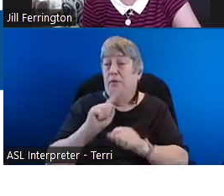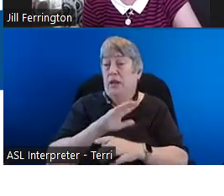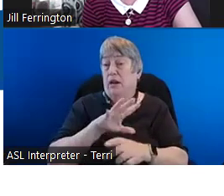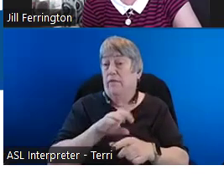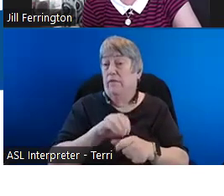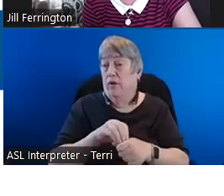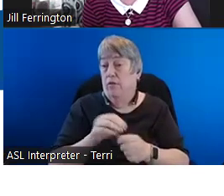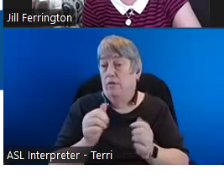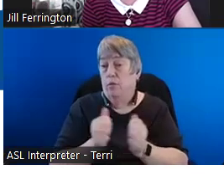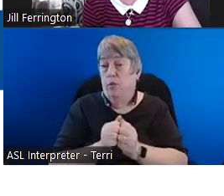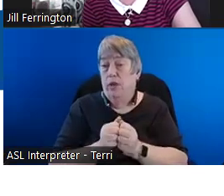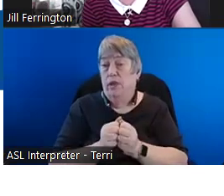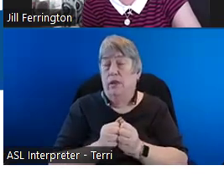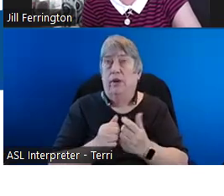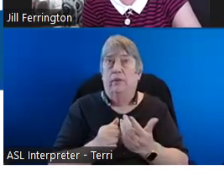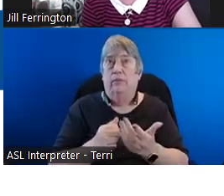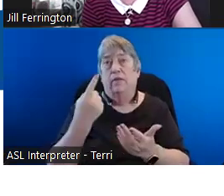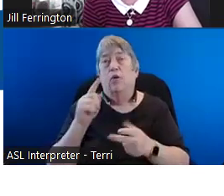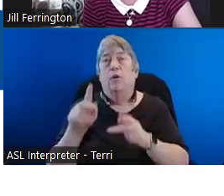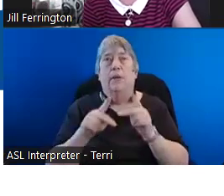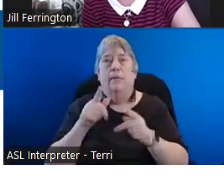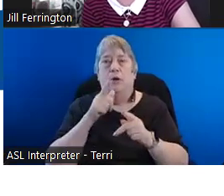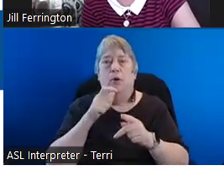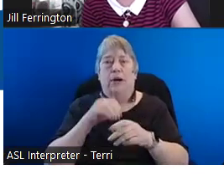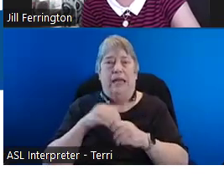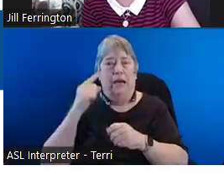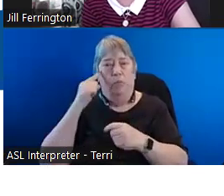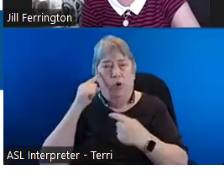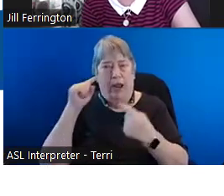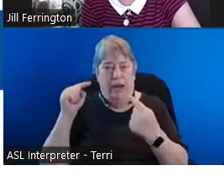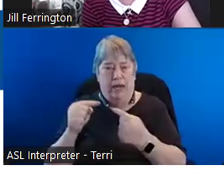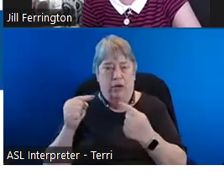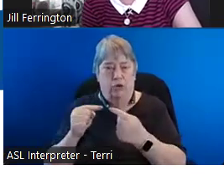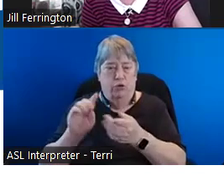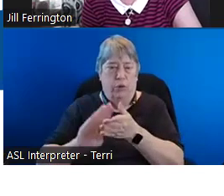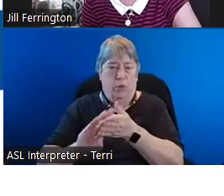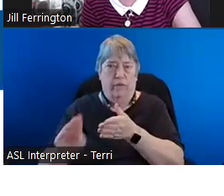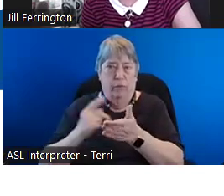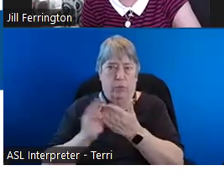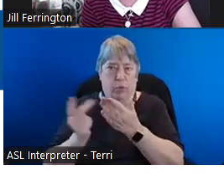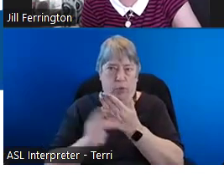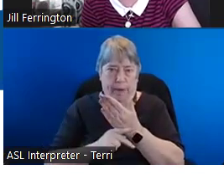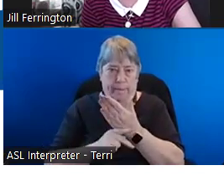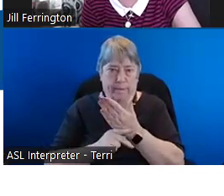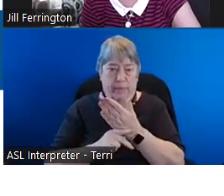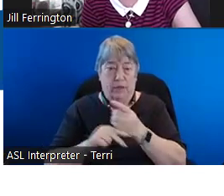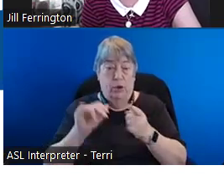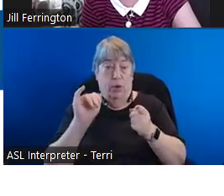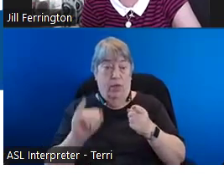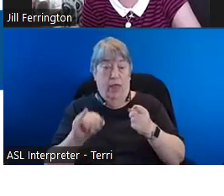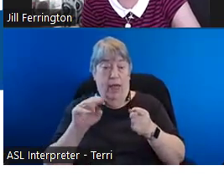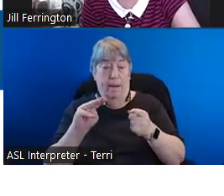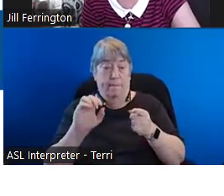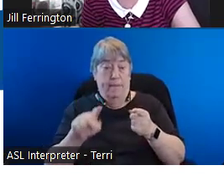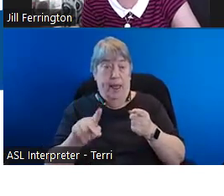role for people that happen to be in a brain injury waiver program. This map shows